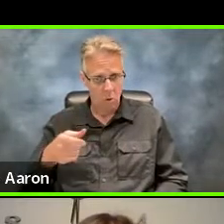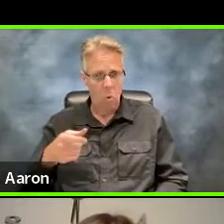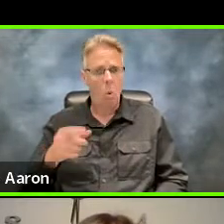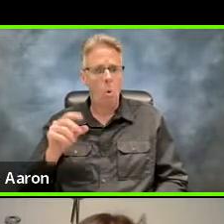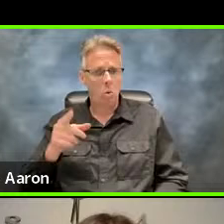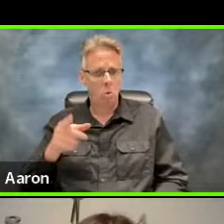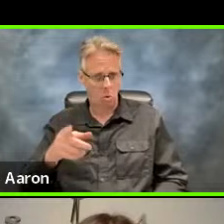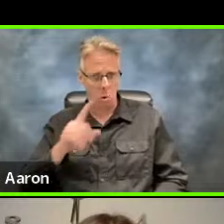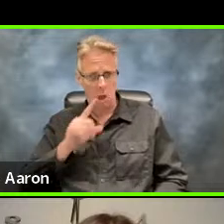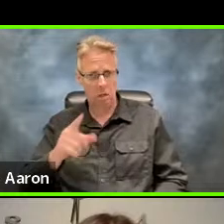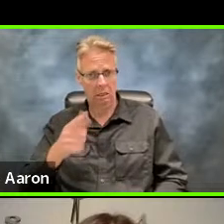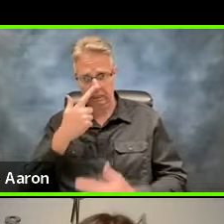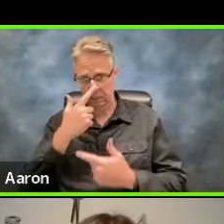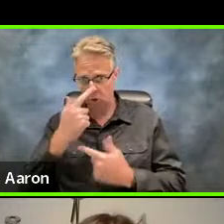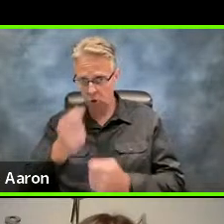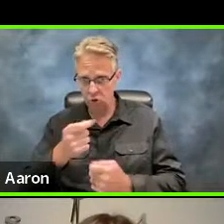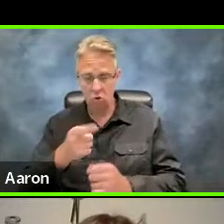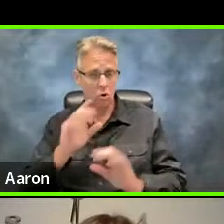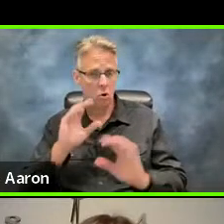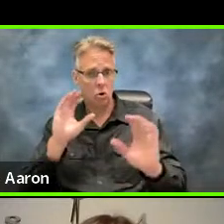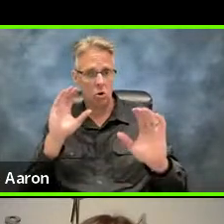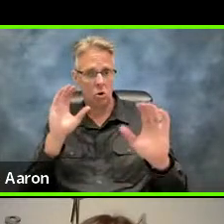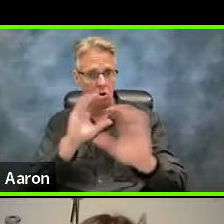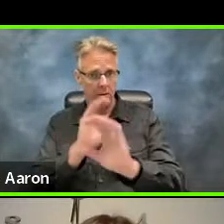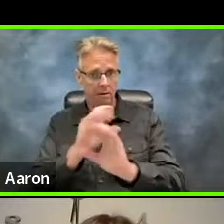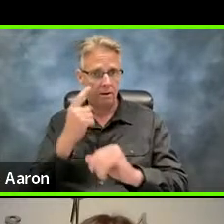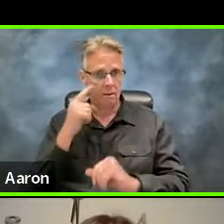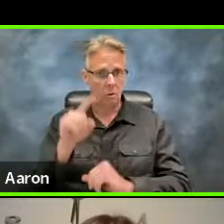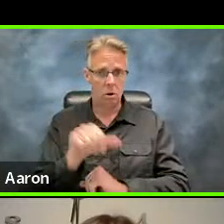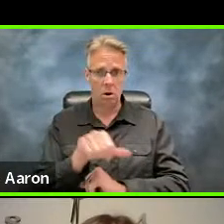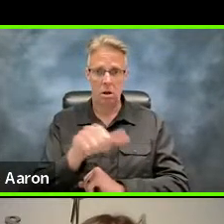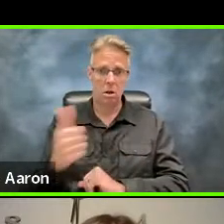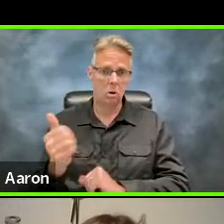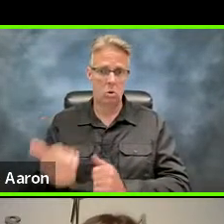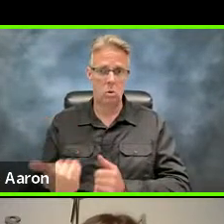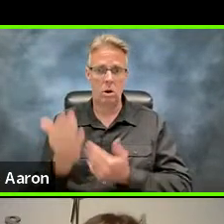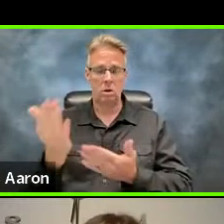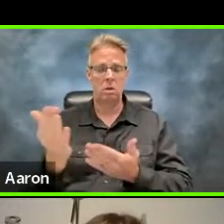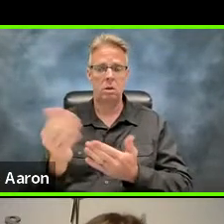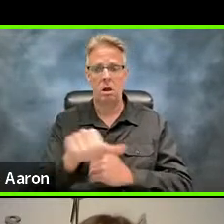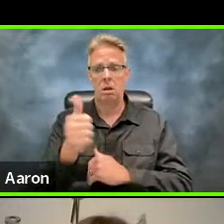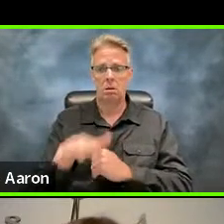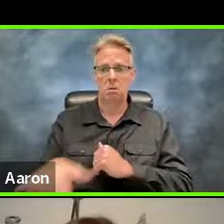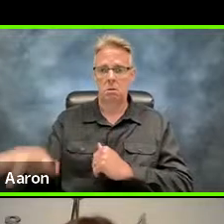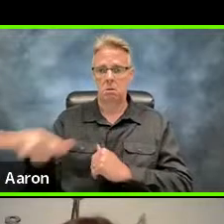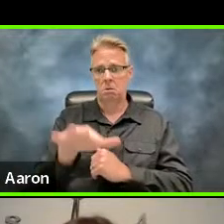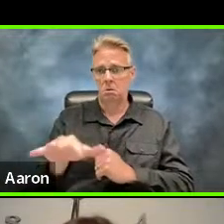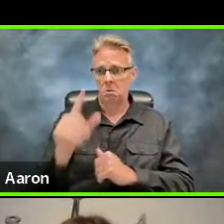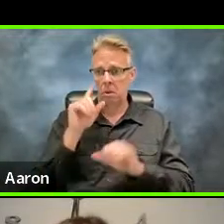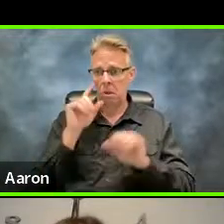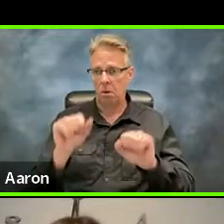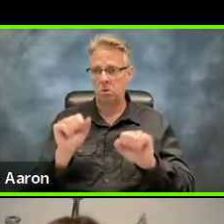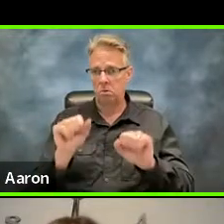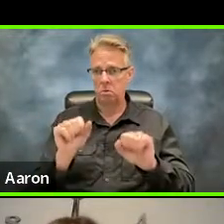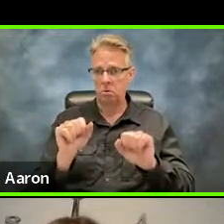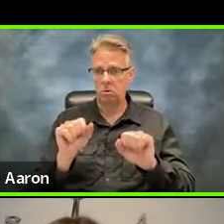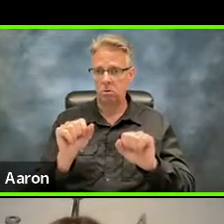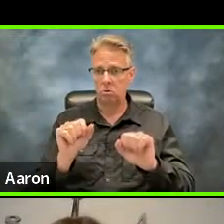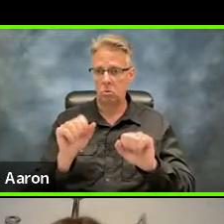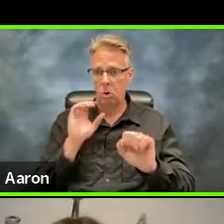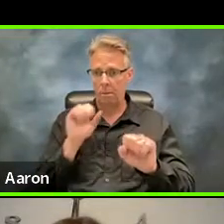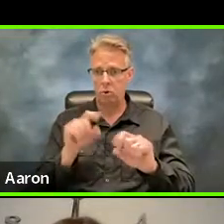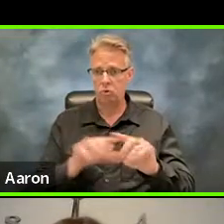you interested or looking for recommendations for other people that we might think would be able to